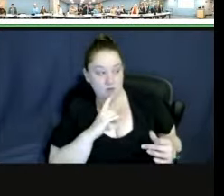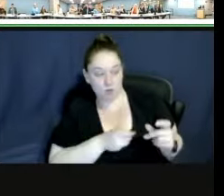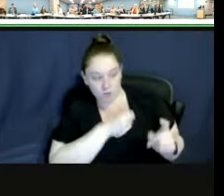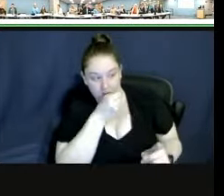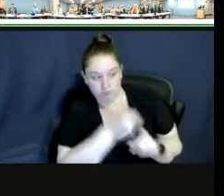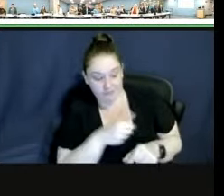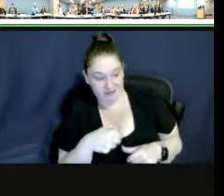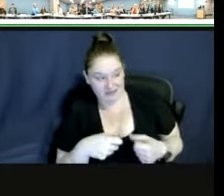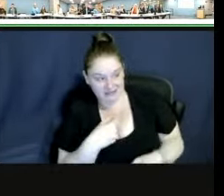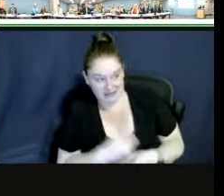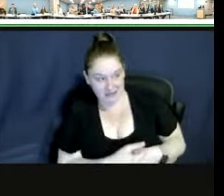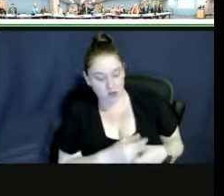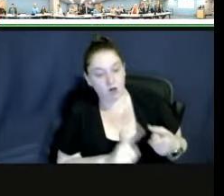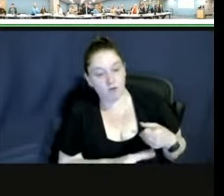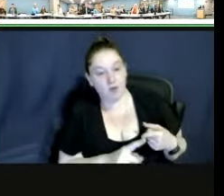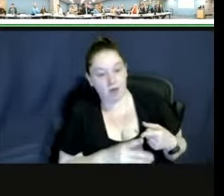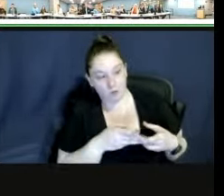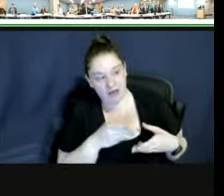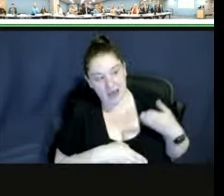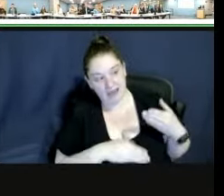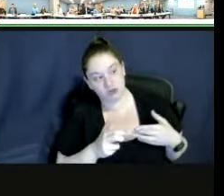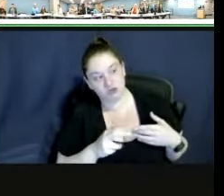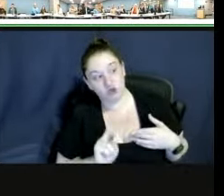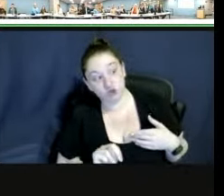budget, which ends at the June of next year,